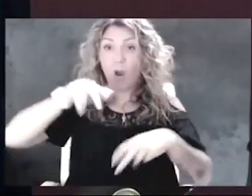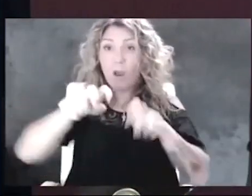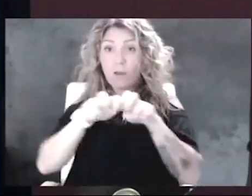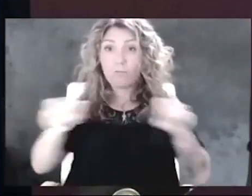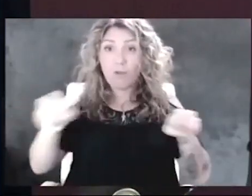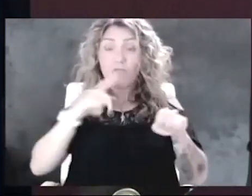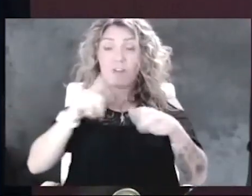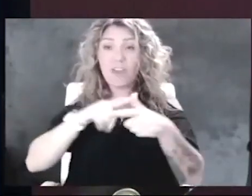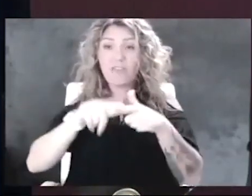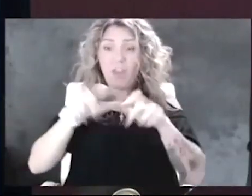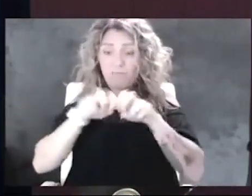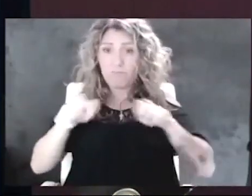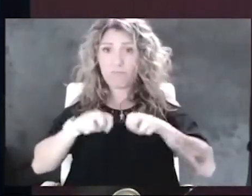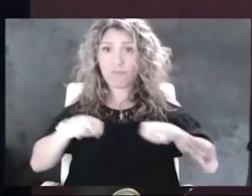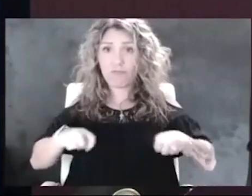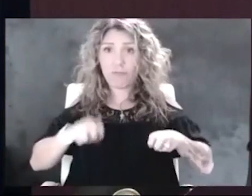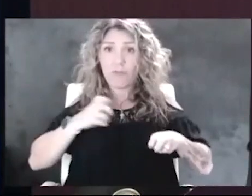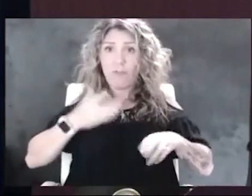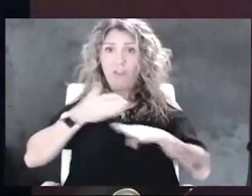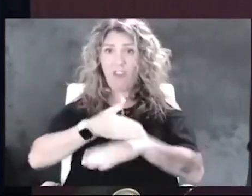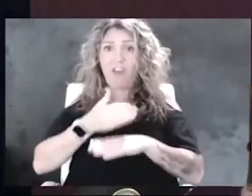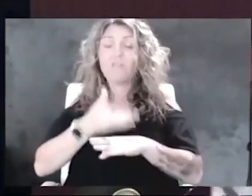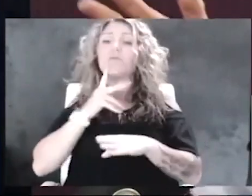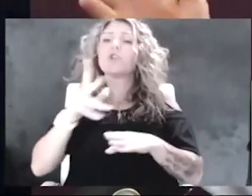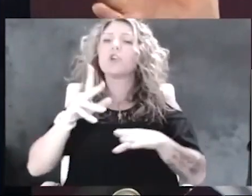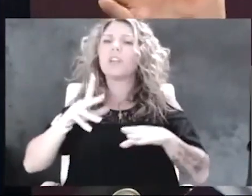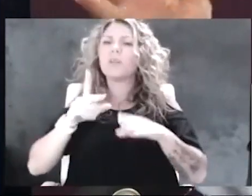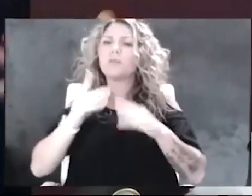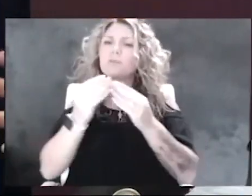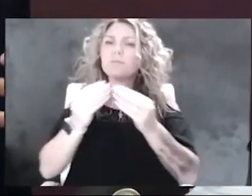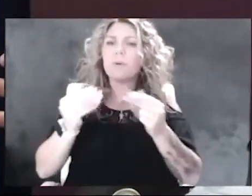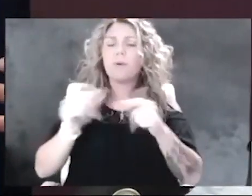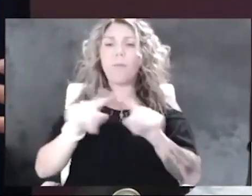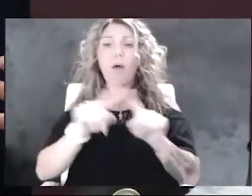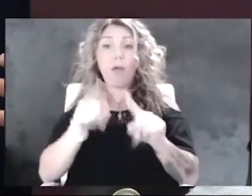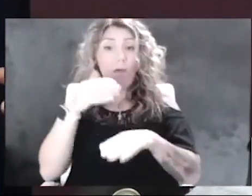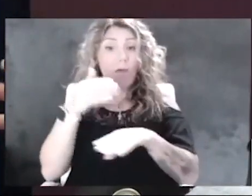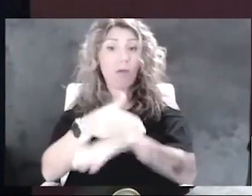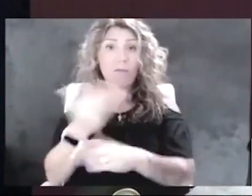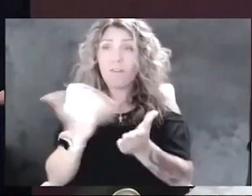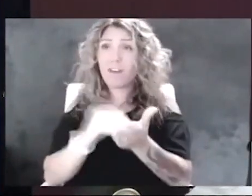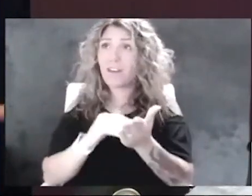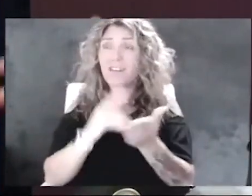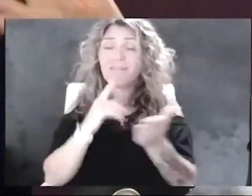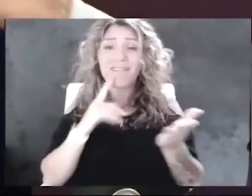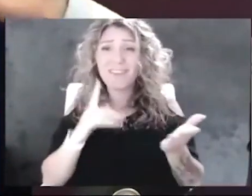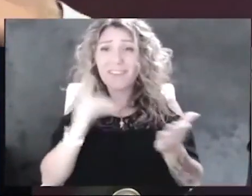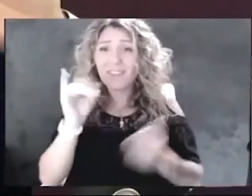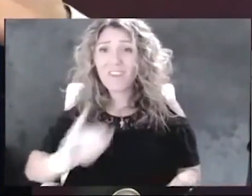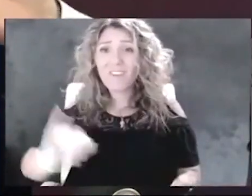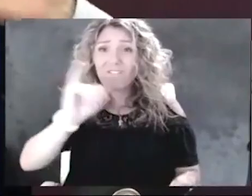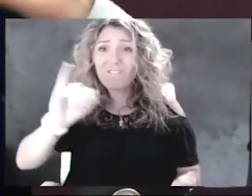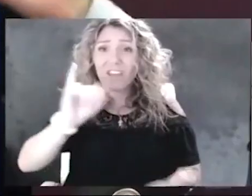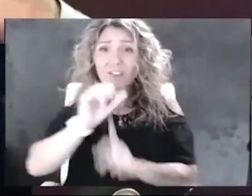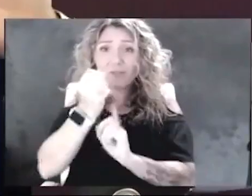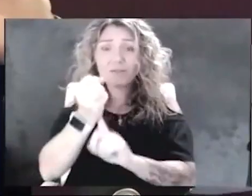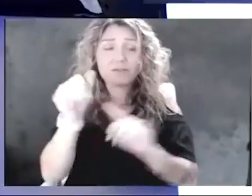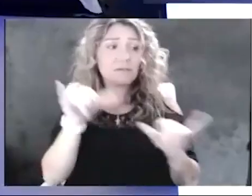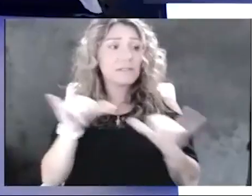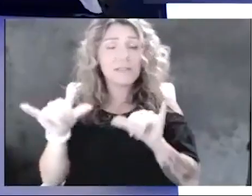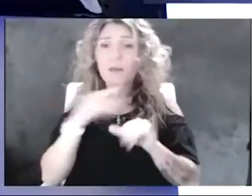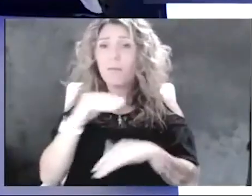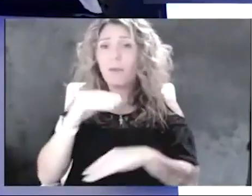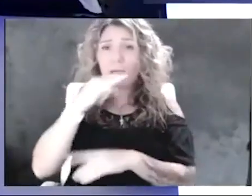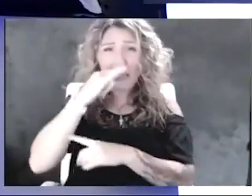pretty much died off a little bit. But it just, again, the infection dynamics are exactly what they say there. And I think the kids even had masks